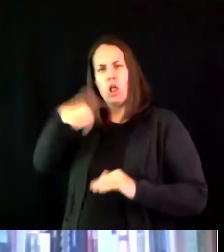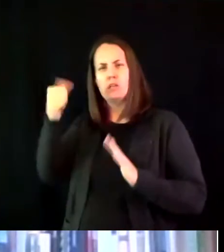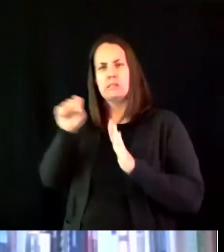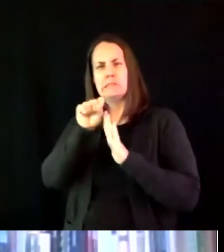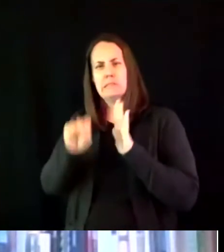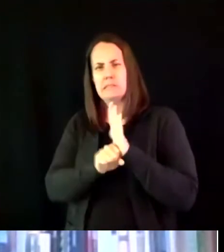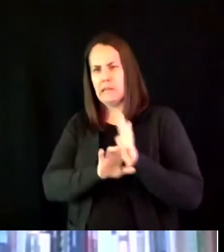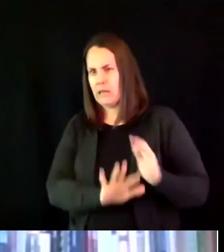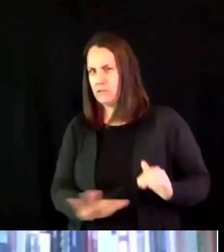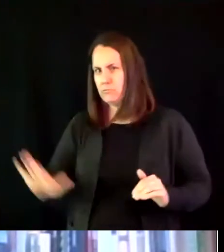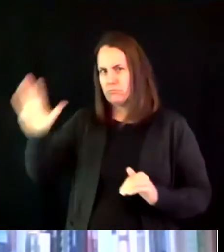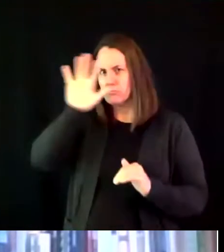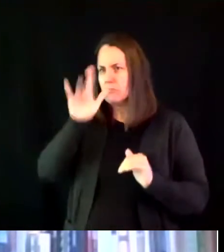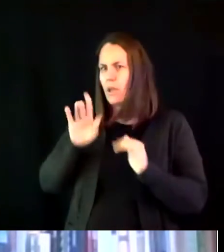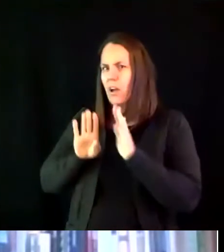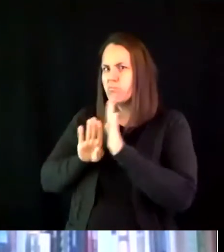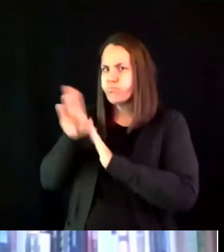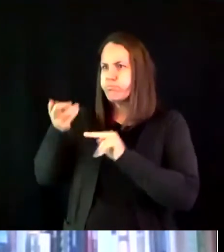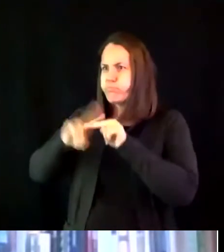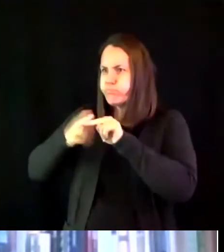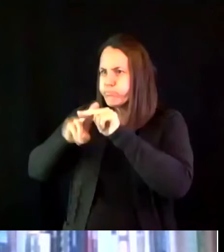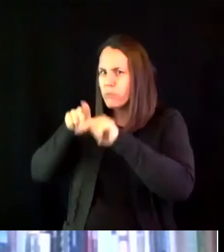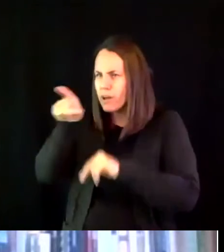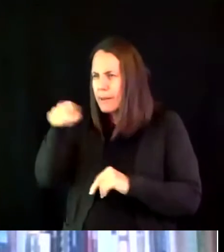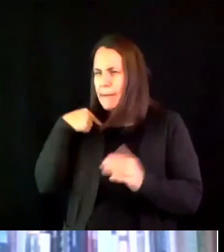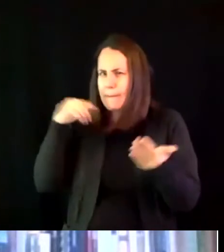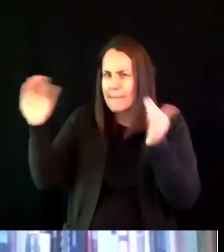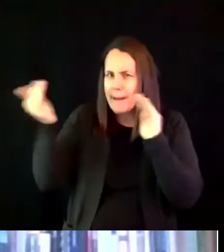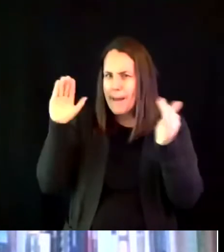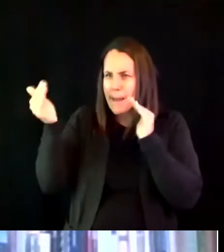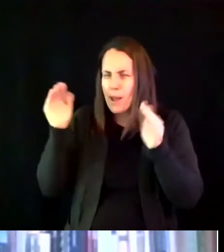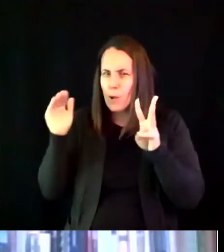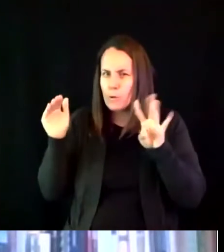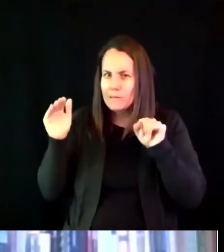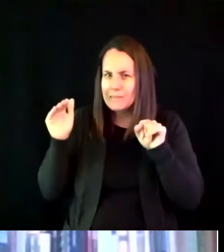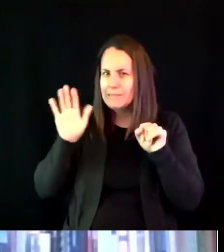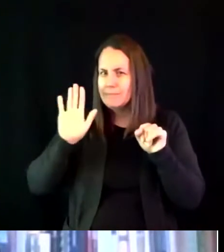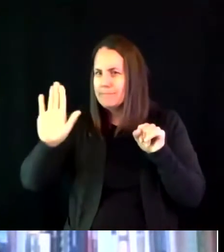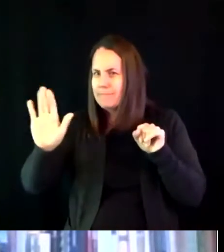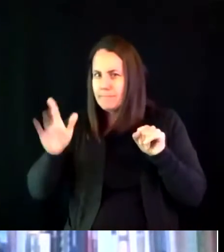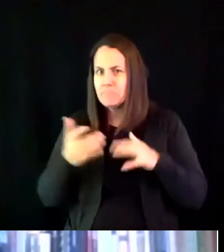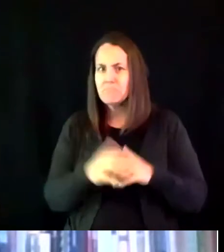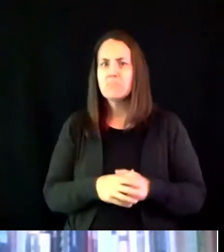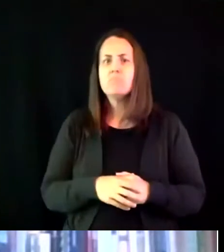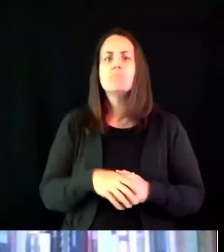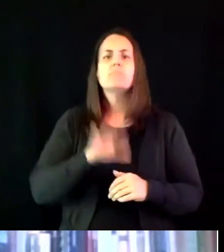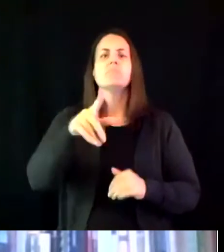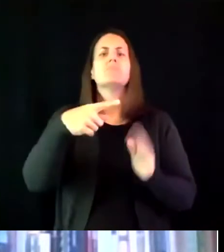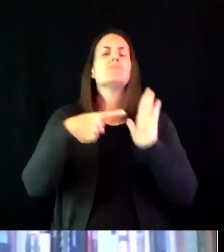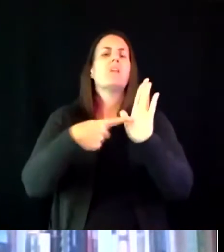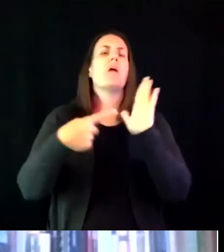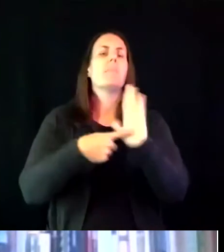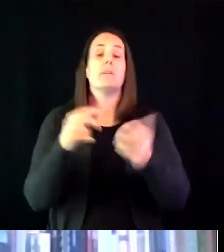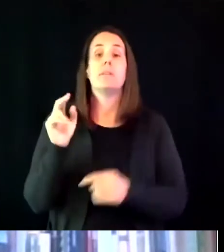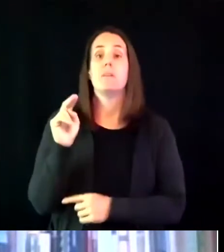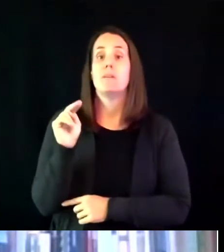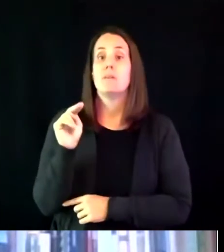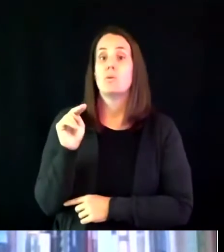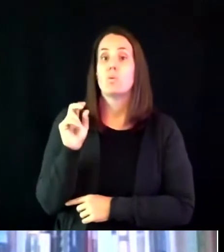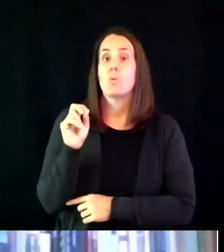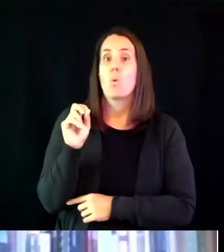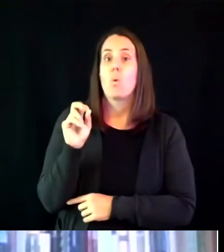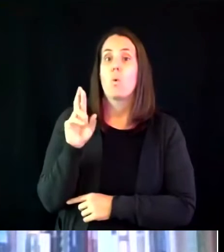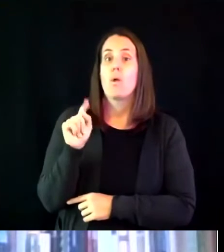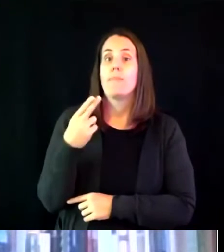now, they are also other states like the Dakotas that had no restrictions on gathering in place.